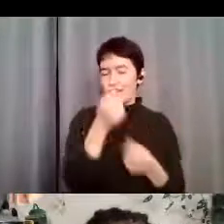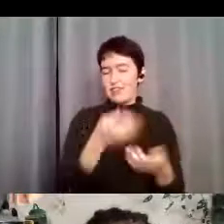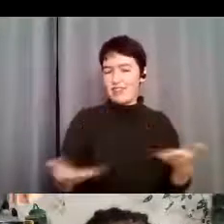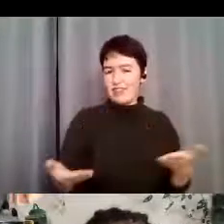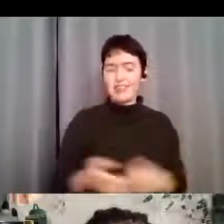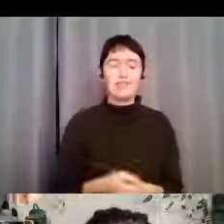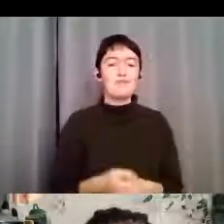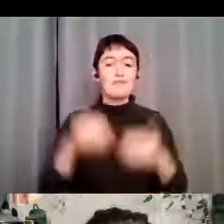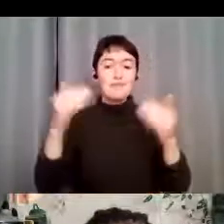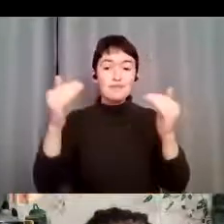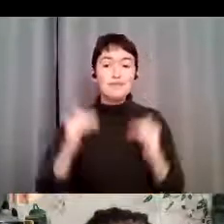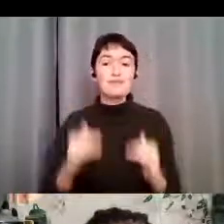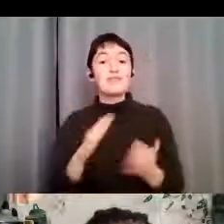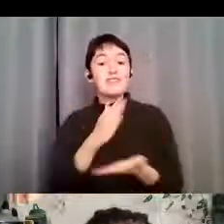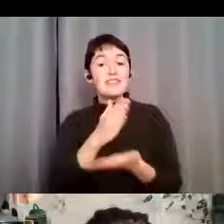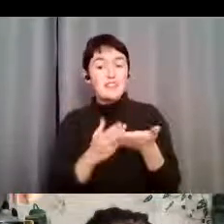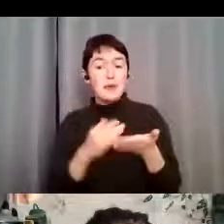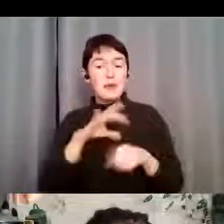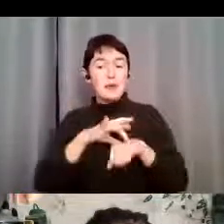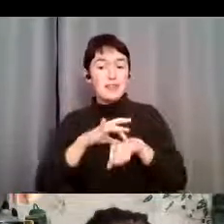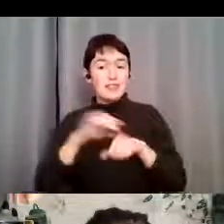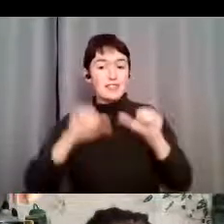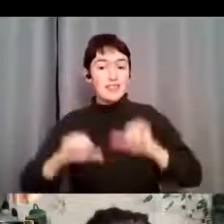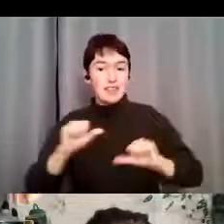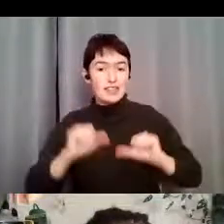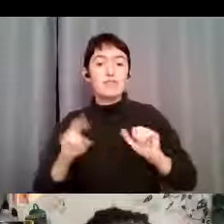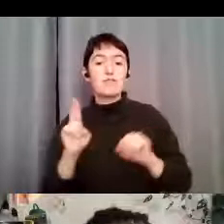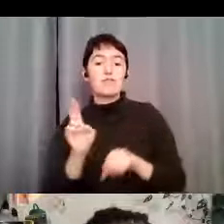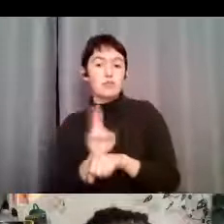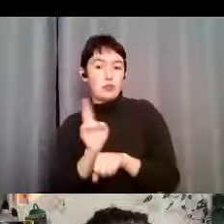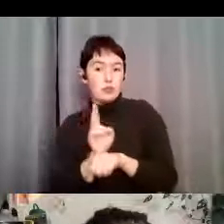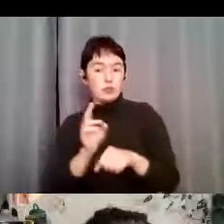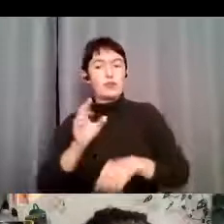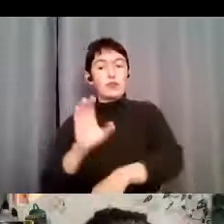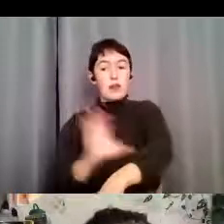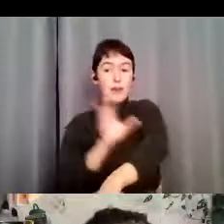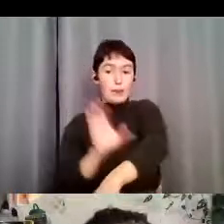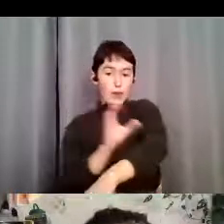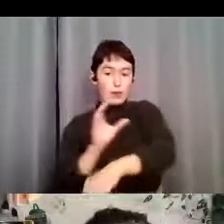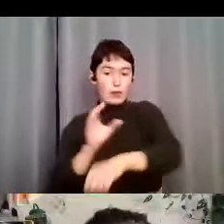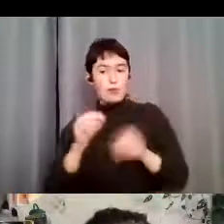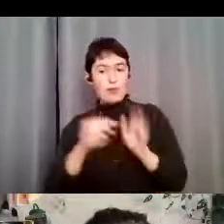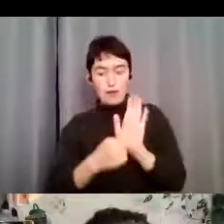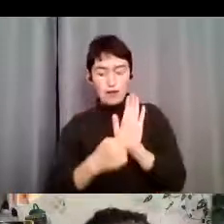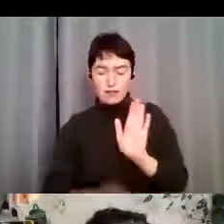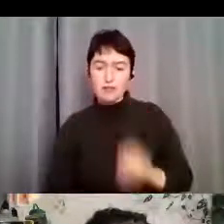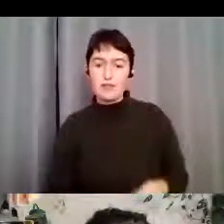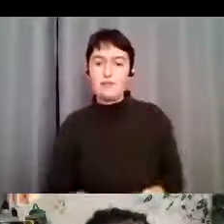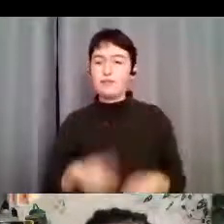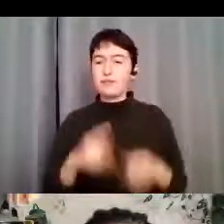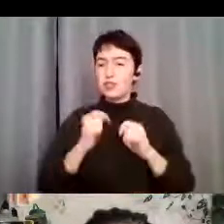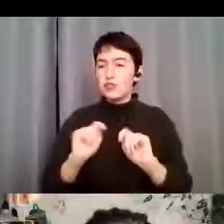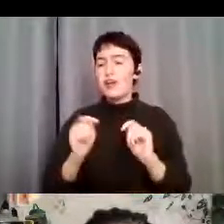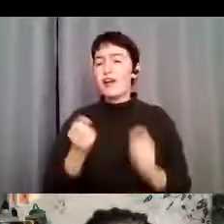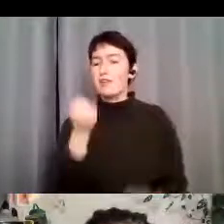me who spend a lot of their time building and using computer models to try and understand the solar system. So some of you might